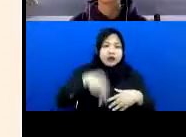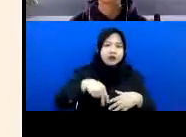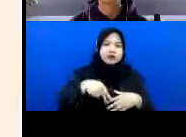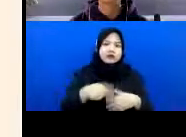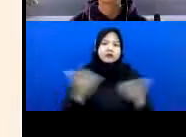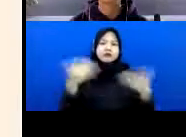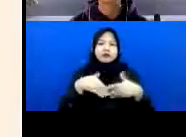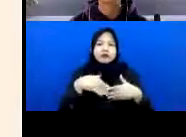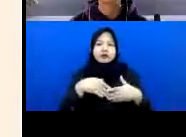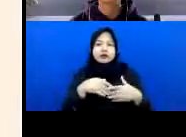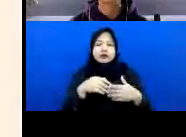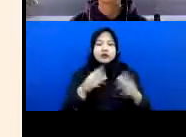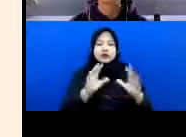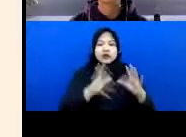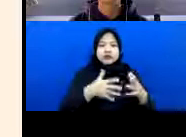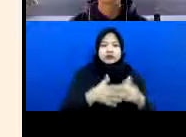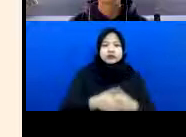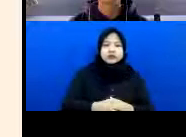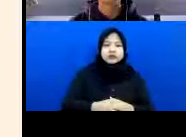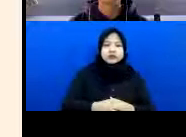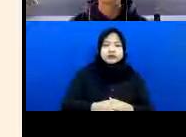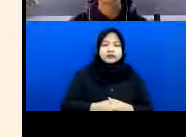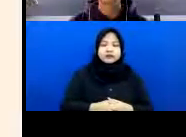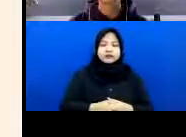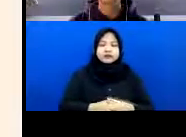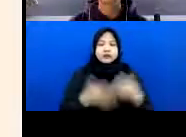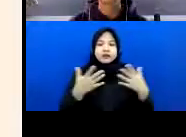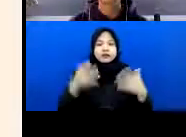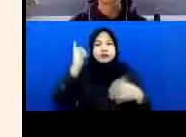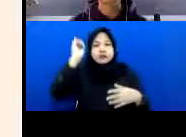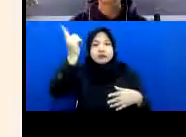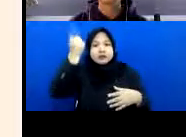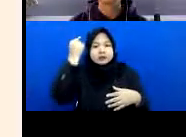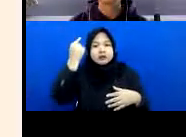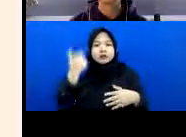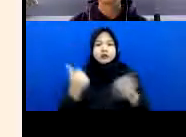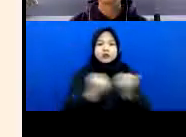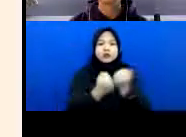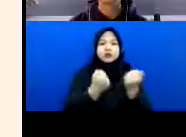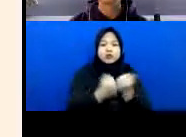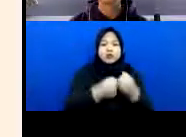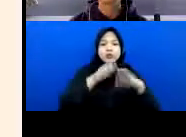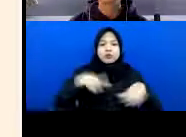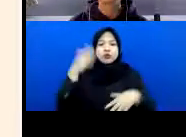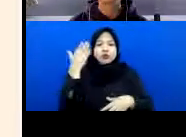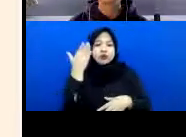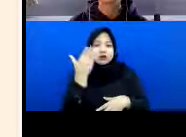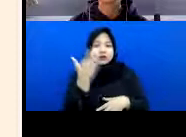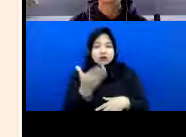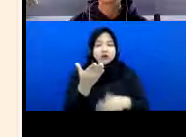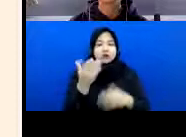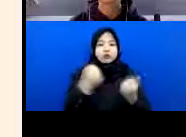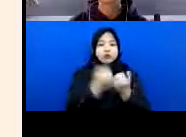to in-person classes? And what can the government do to support you and your students